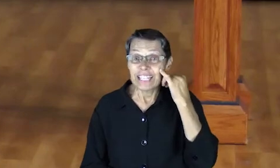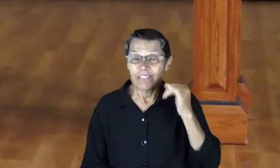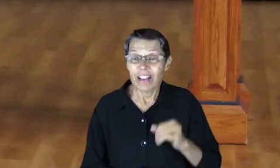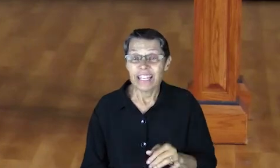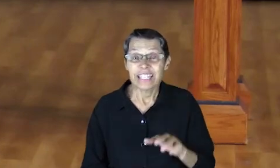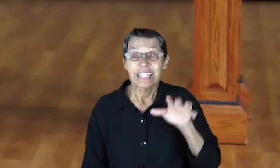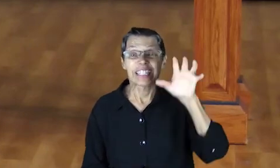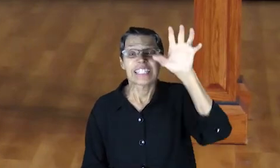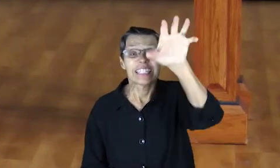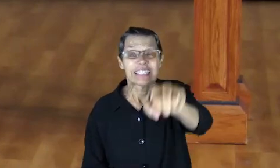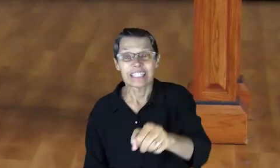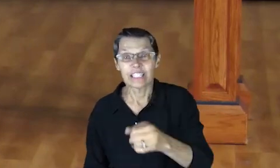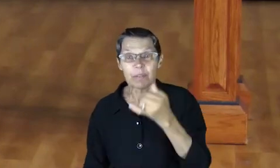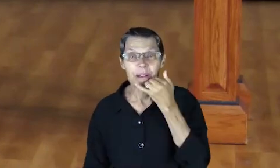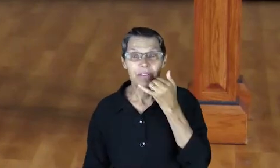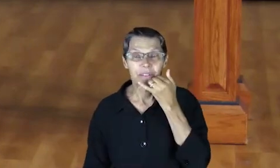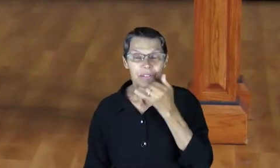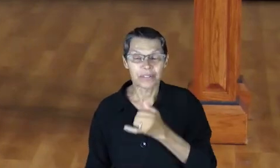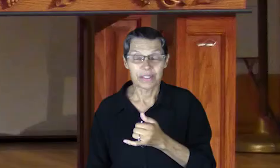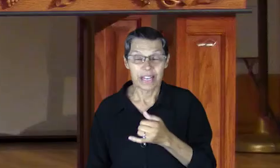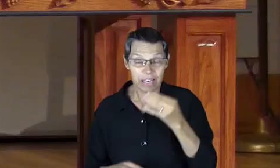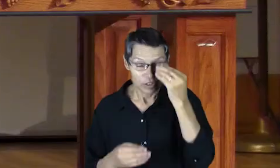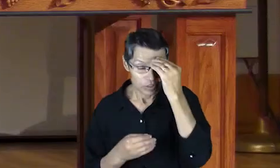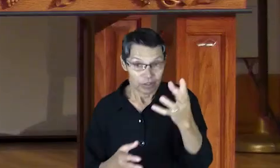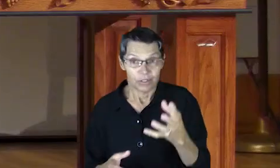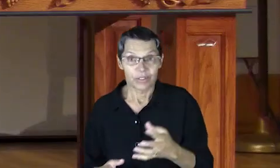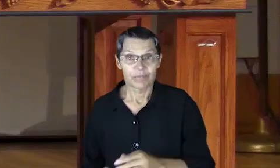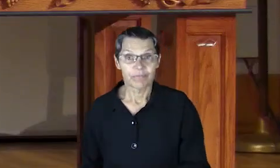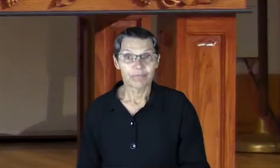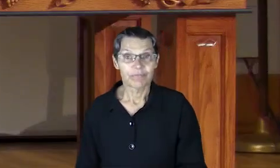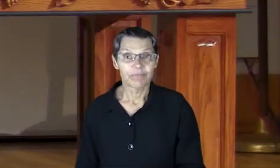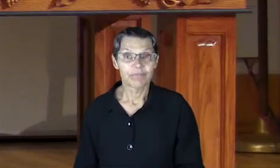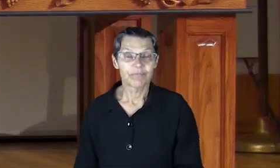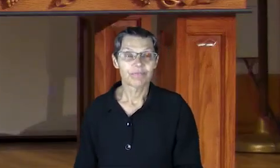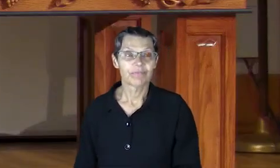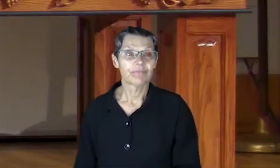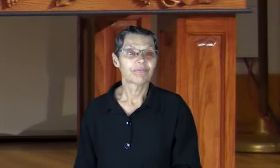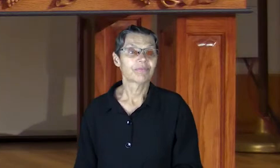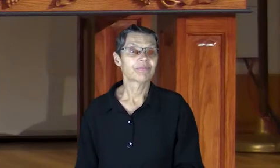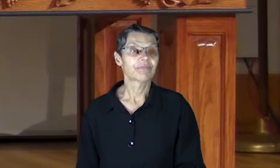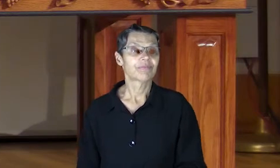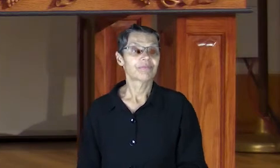If I can get my hand up to that mic and give the call,